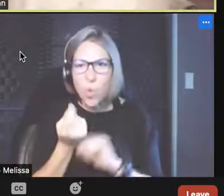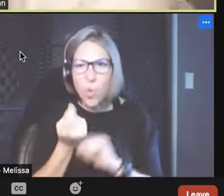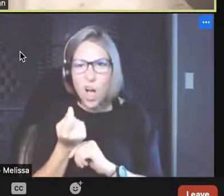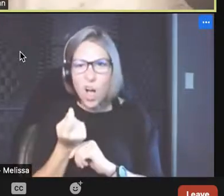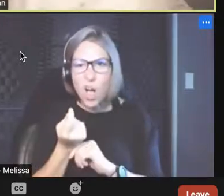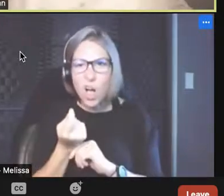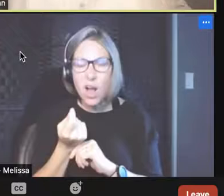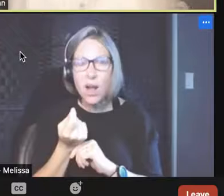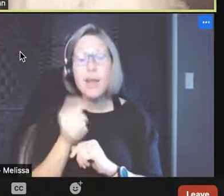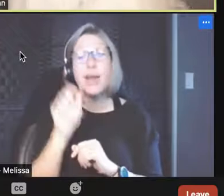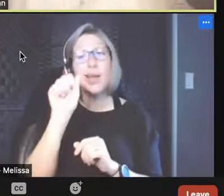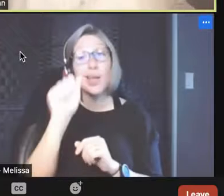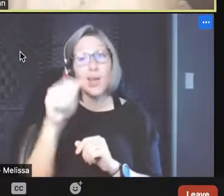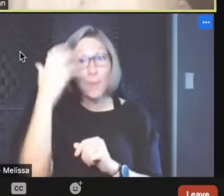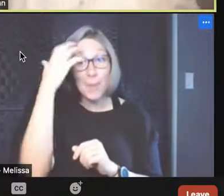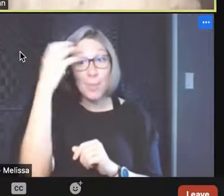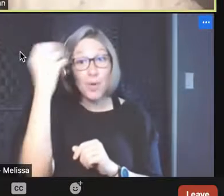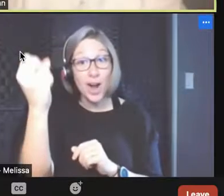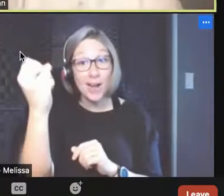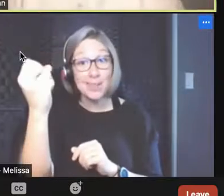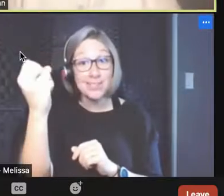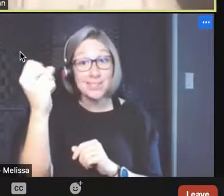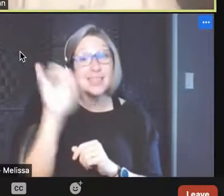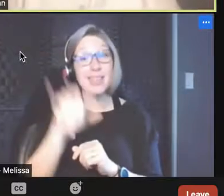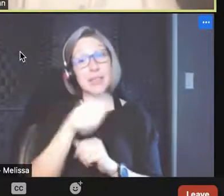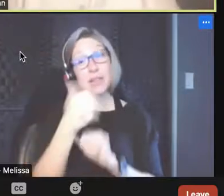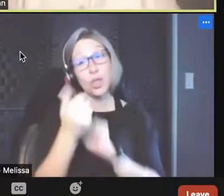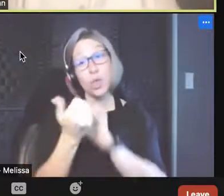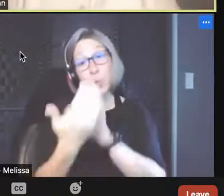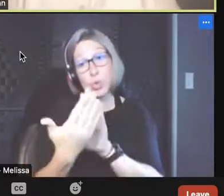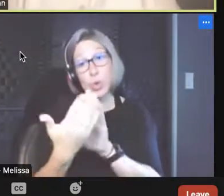could be memorized, and that's another approach as well.